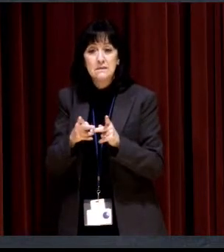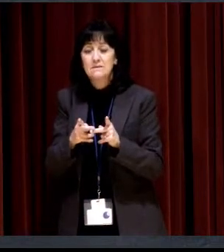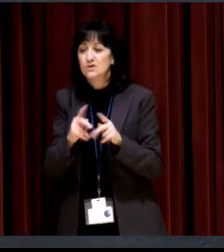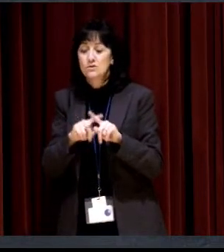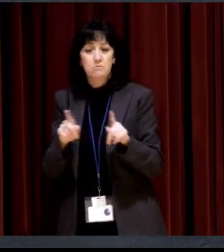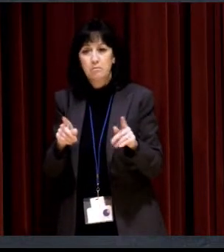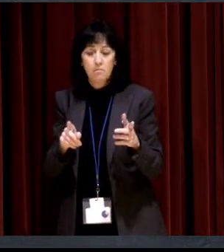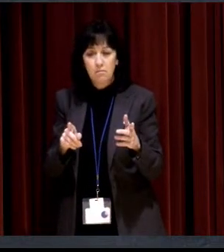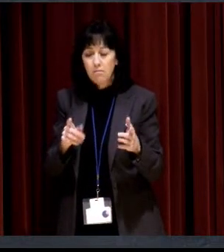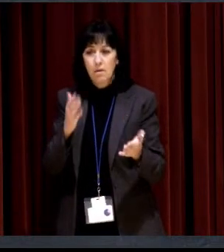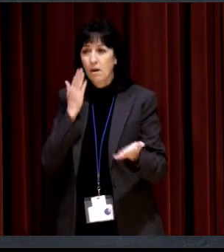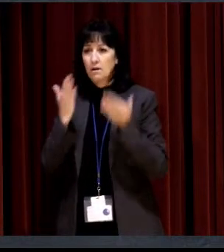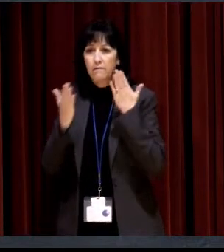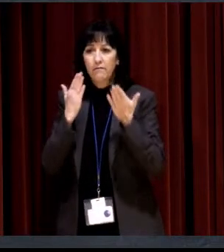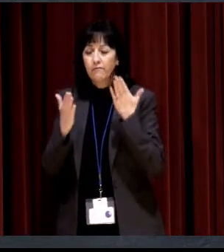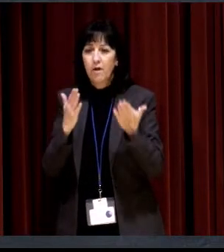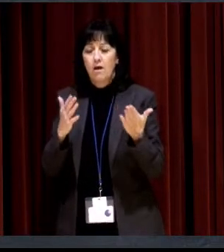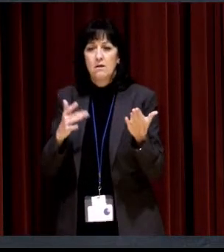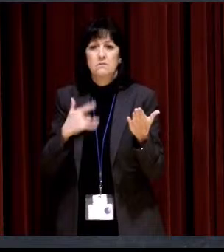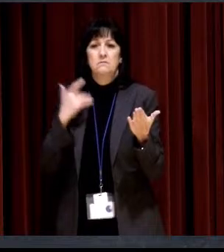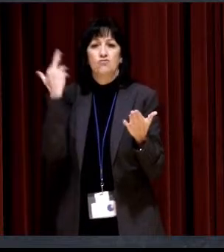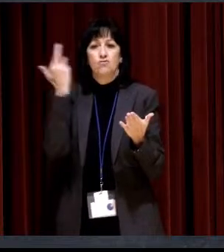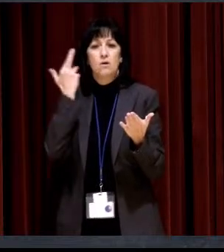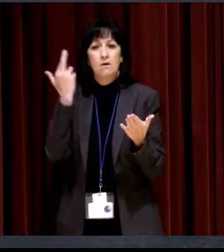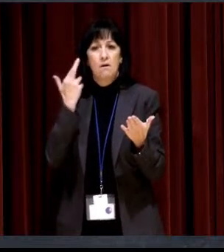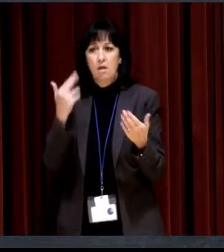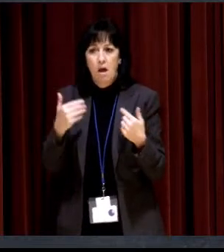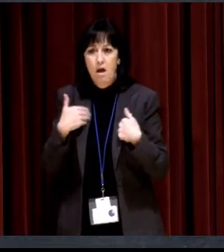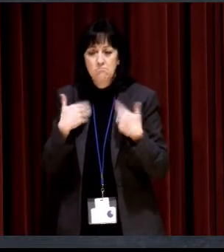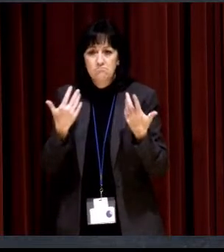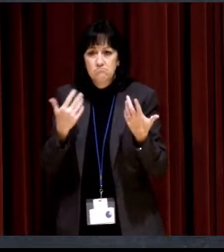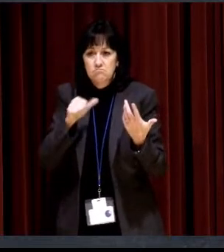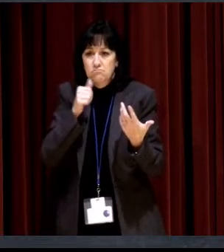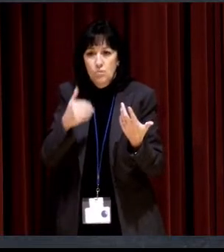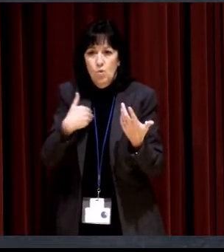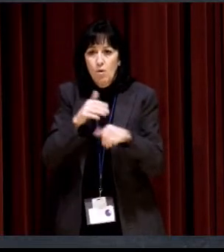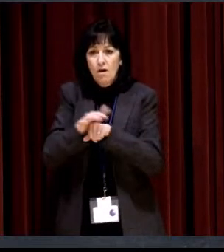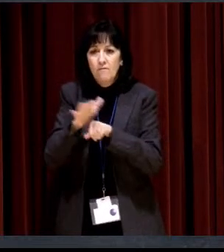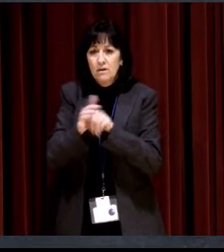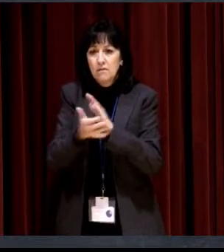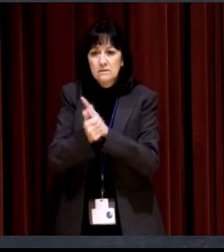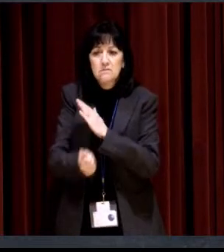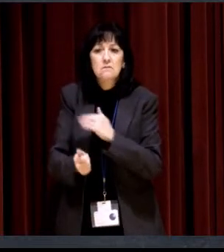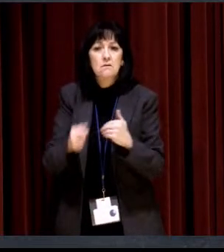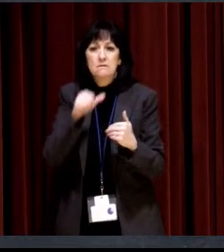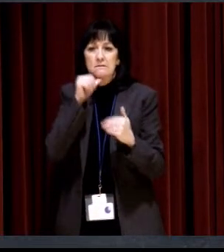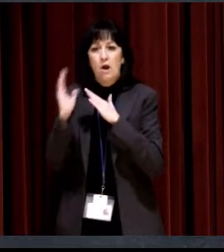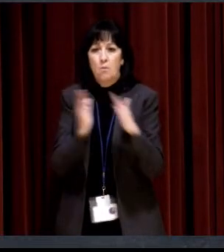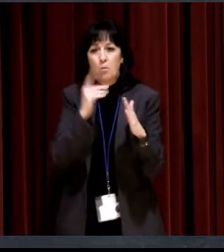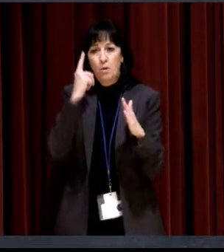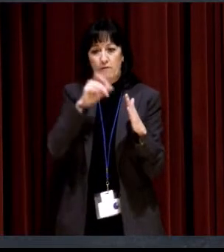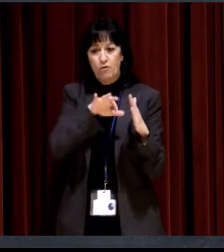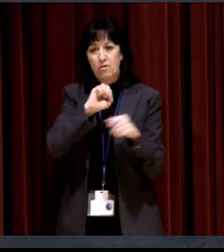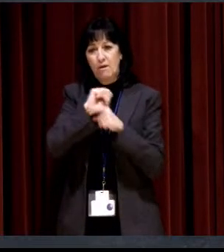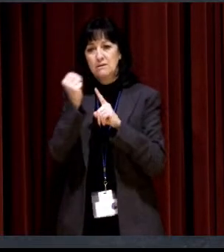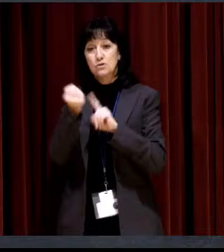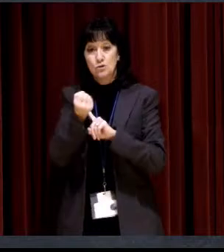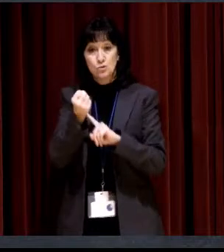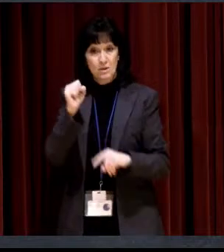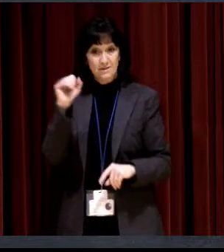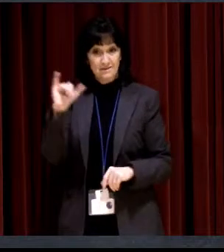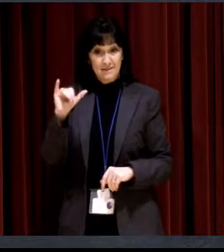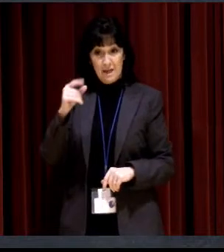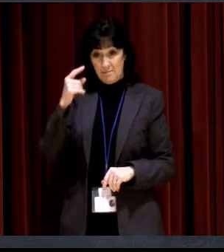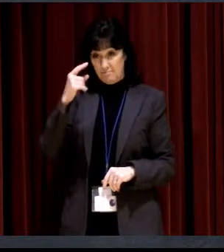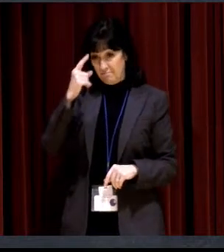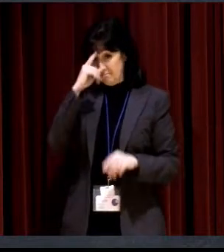look at how are we preparing principals. And again, I don't know that I got it right all the time, but I tried to keep in mind that I was always a teacher